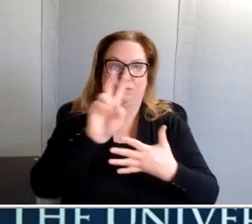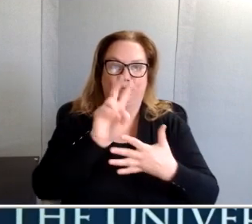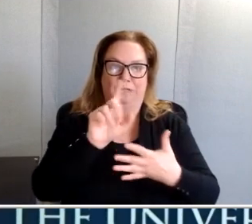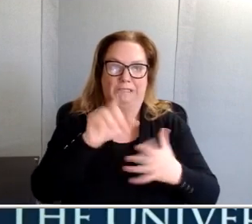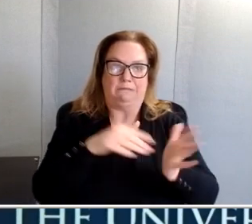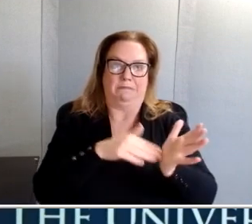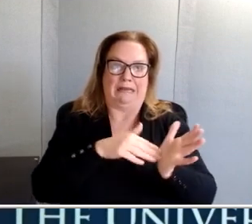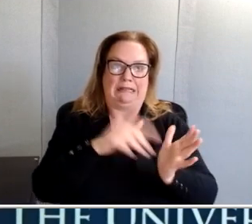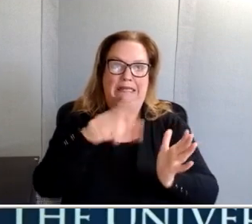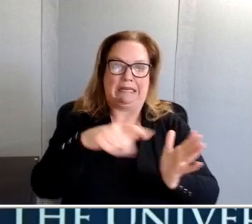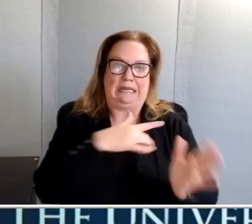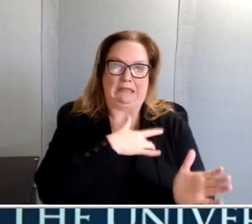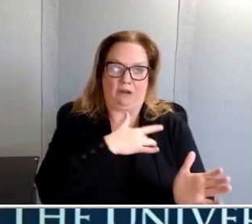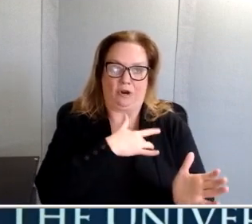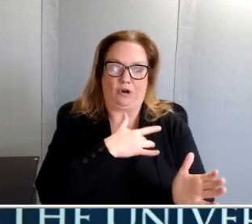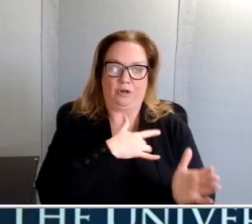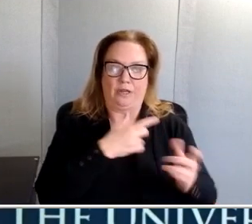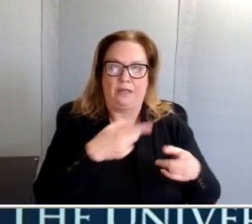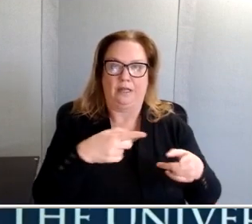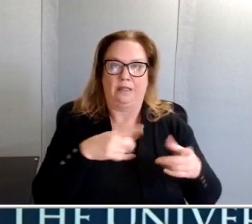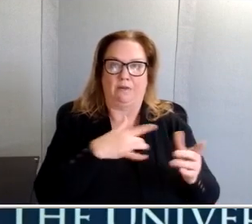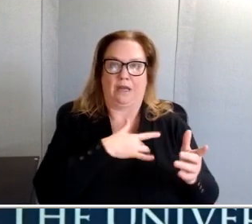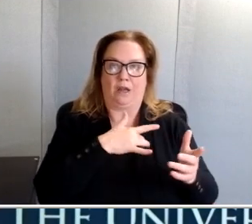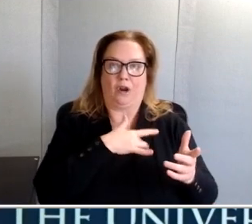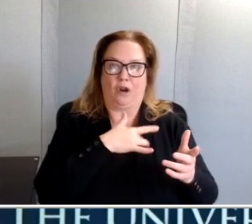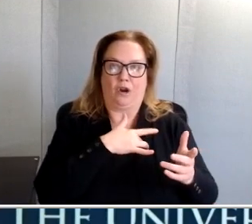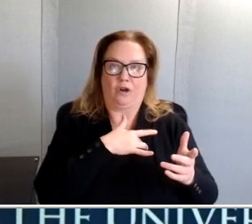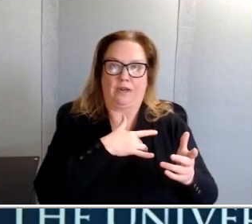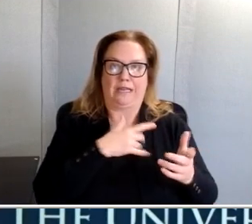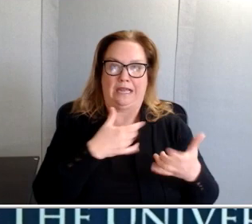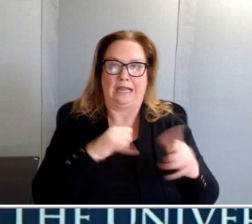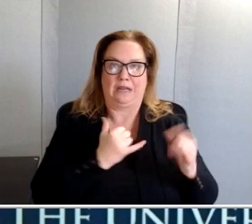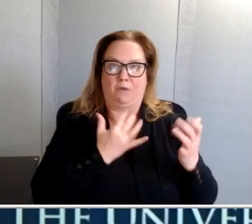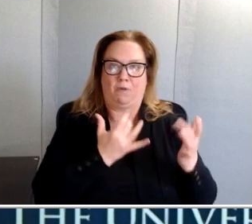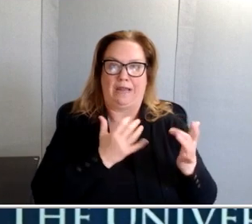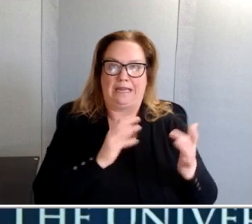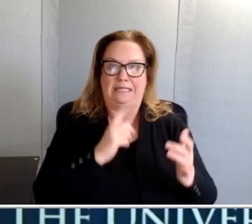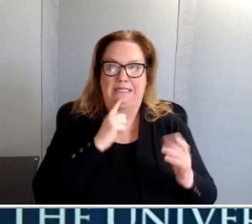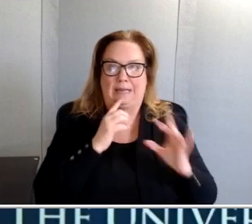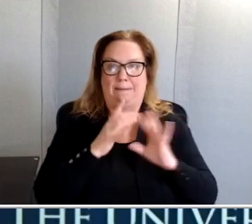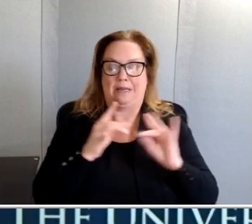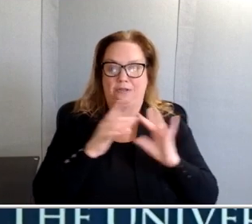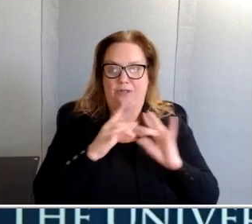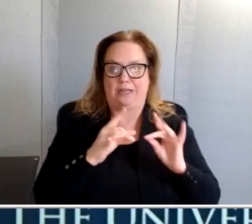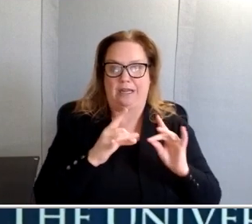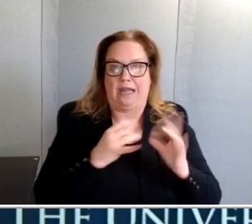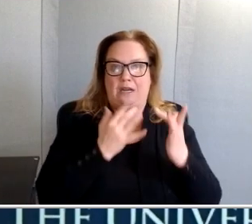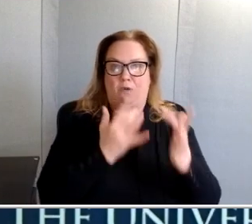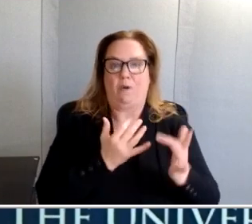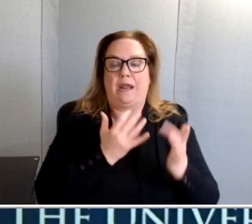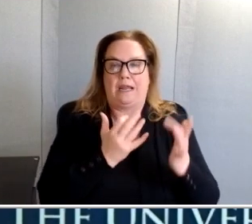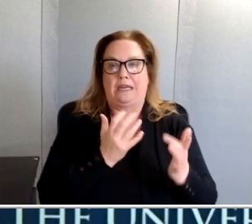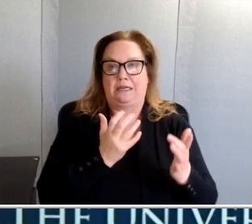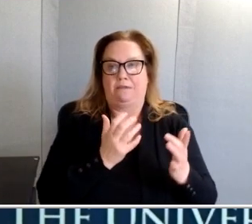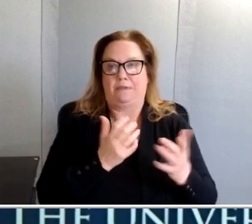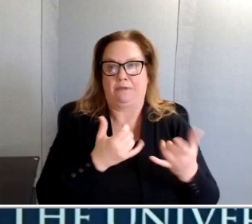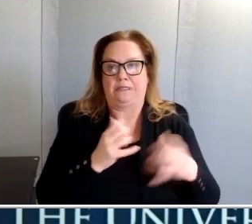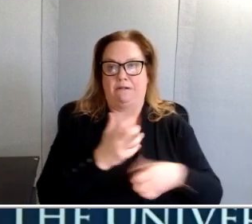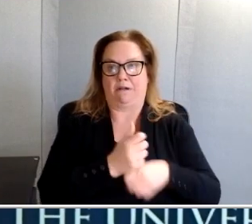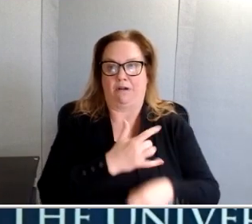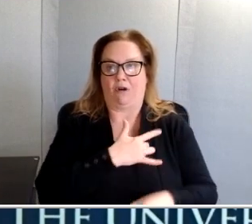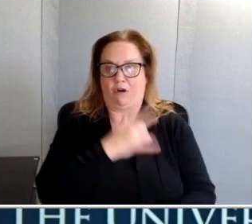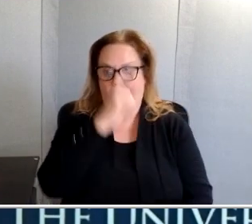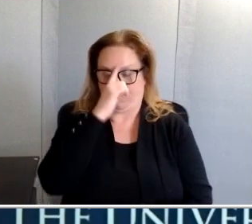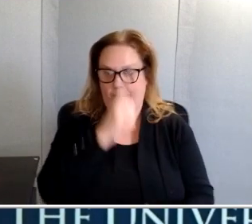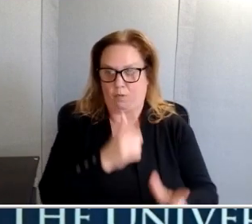heart, and then that allowed us to get a heart. He still had to wait a long time, as he mentioned, but we were able to still get a heart for him